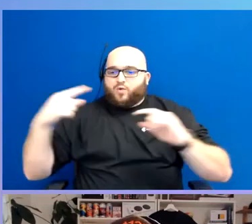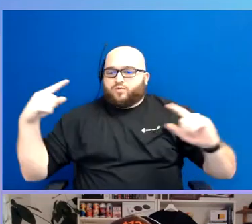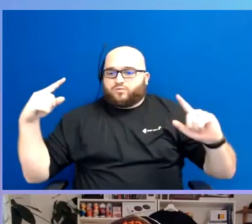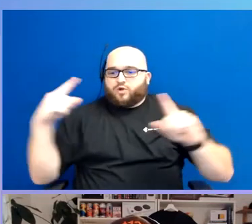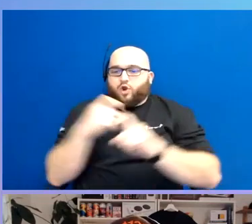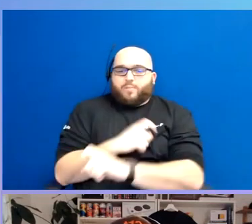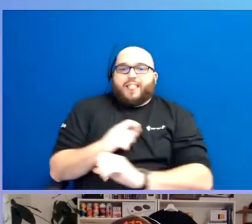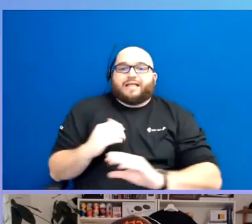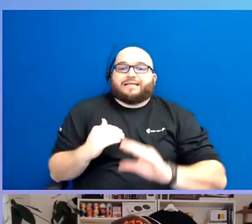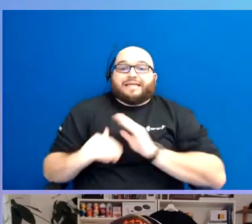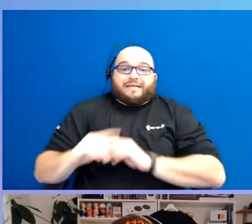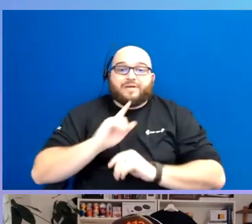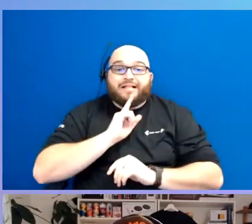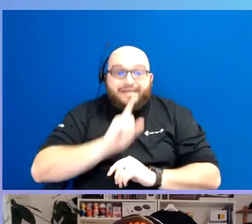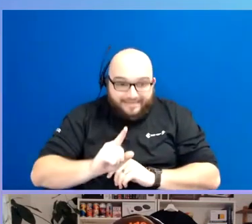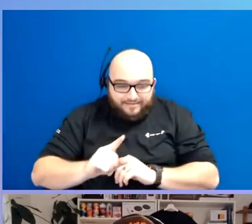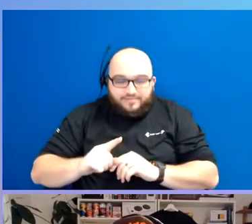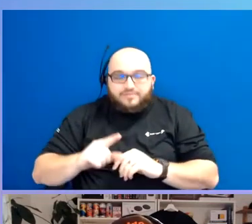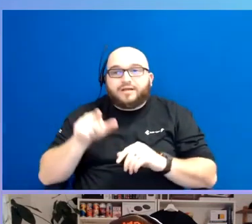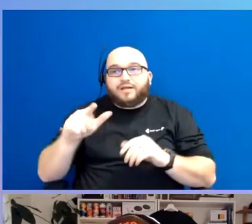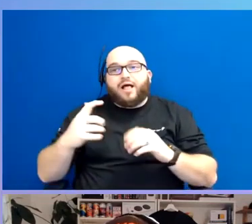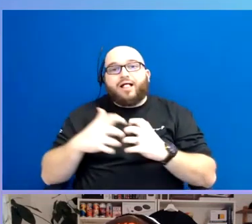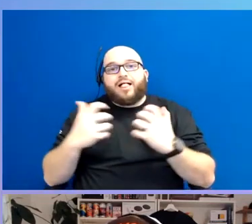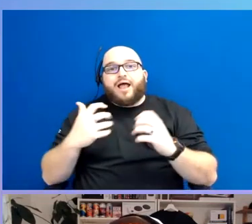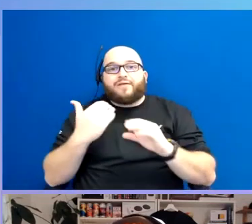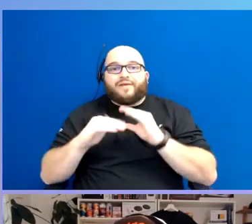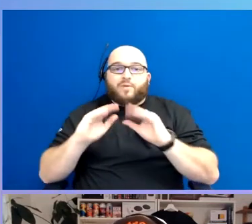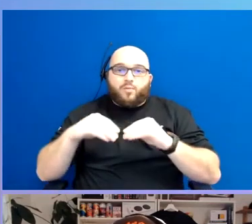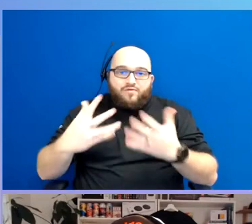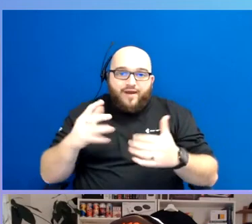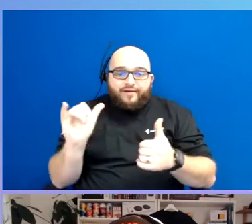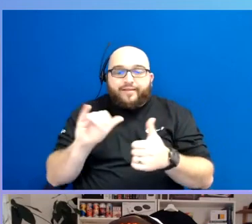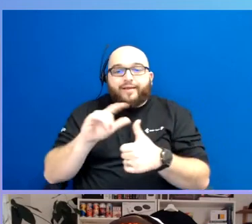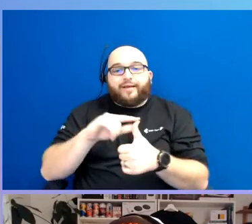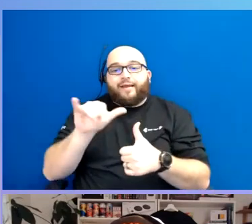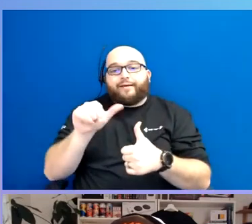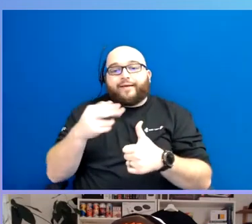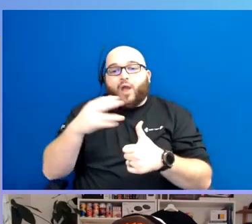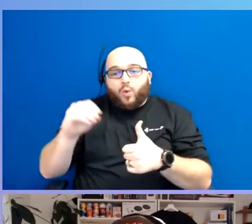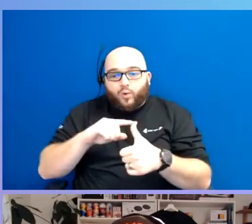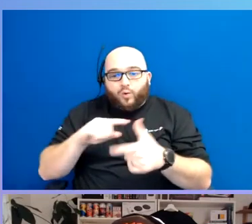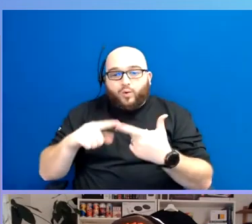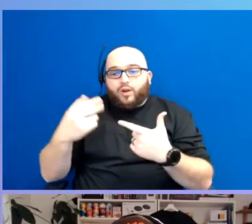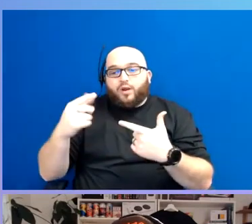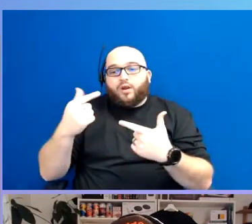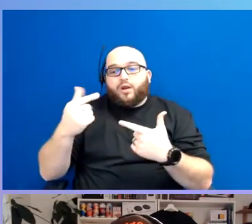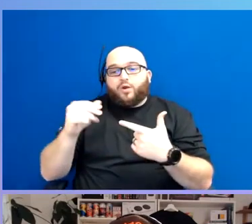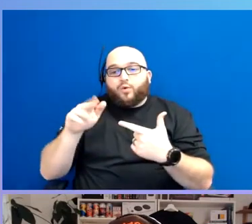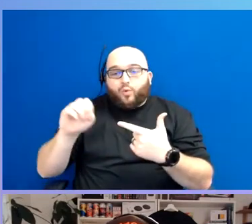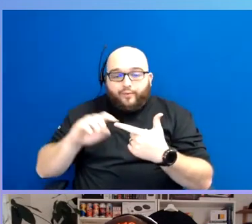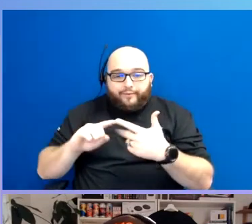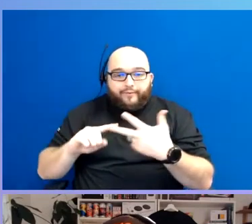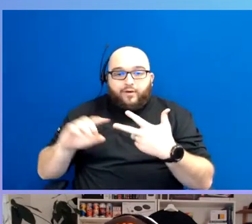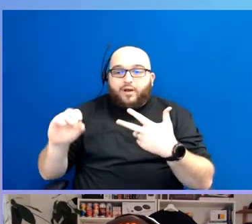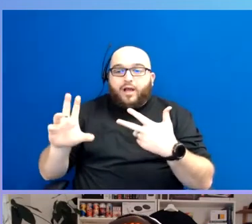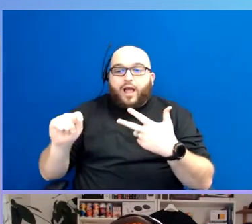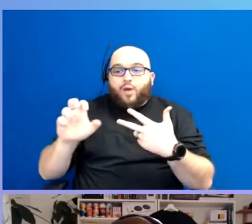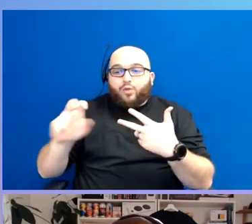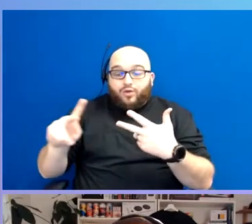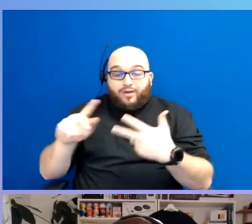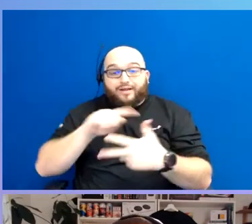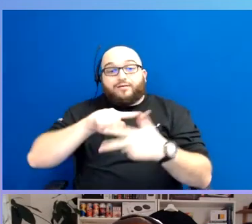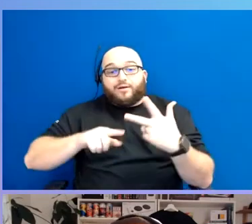and different, like Yahoo and Google and Outlook, and everything works in different